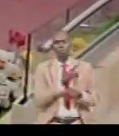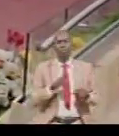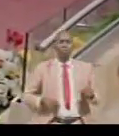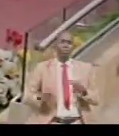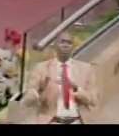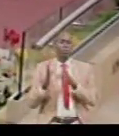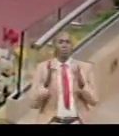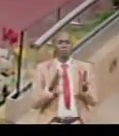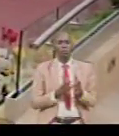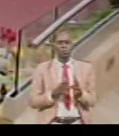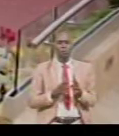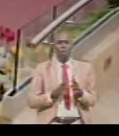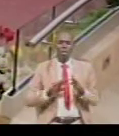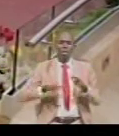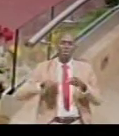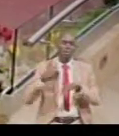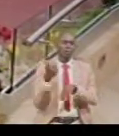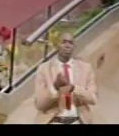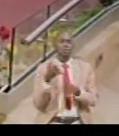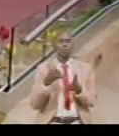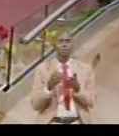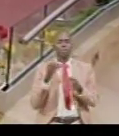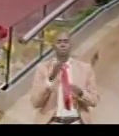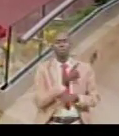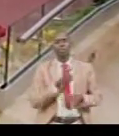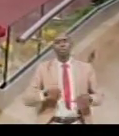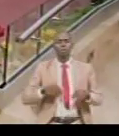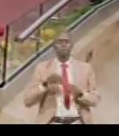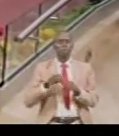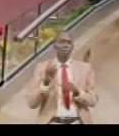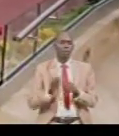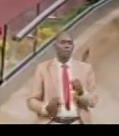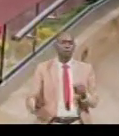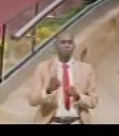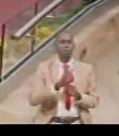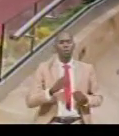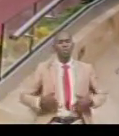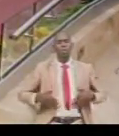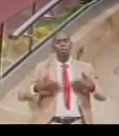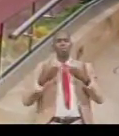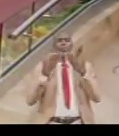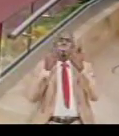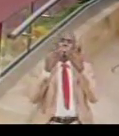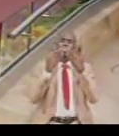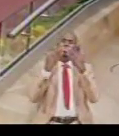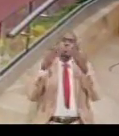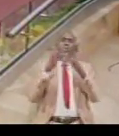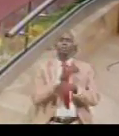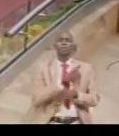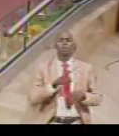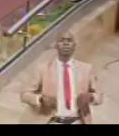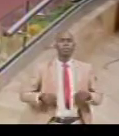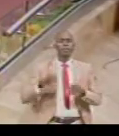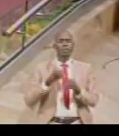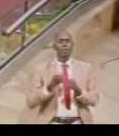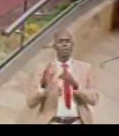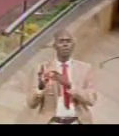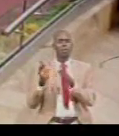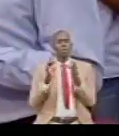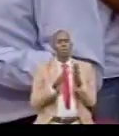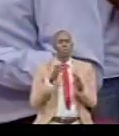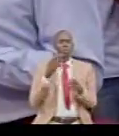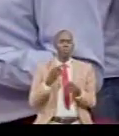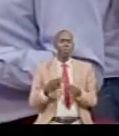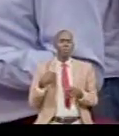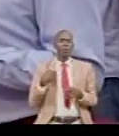Christ. Confirm it, Lord, in every life. Thank you, Lord. In Jesus' name